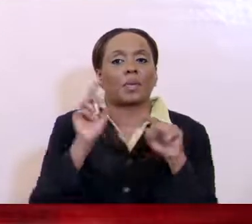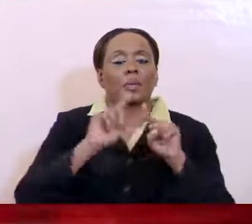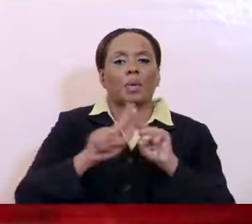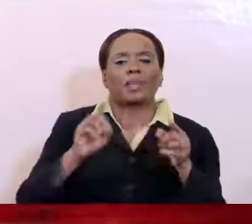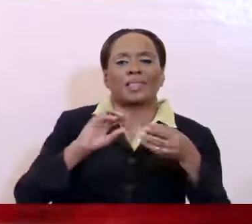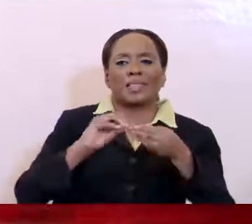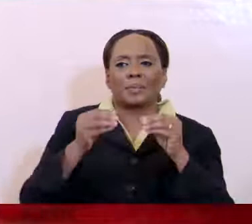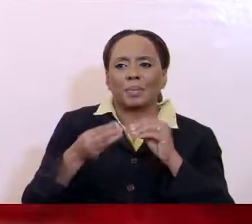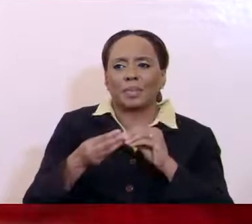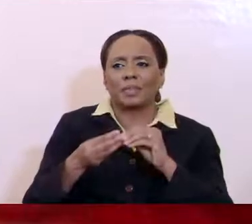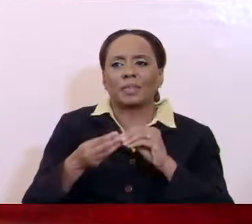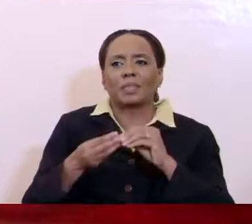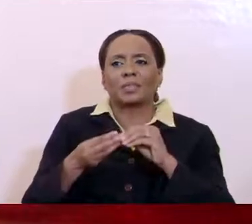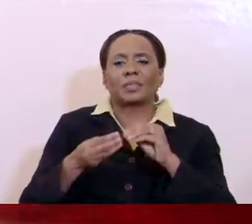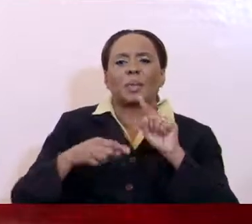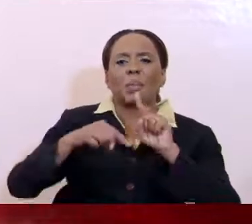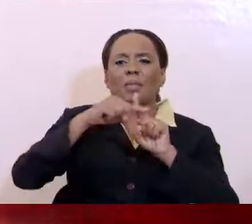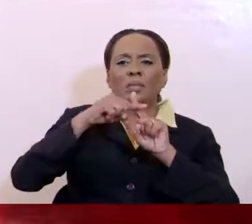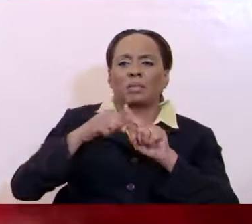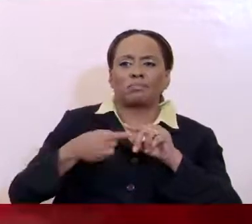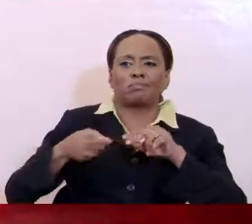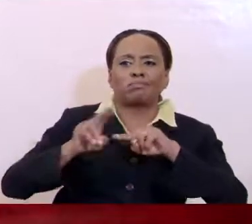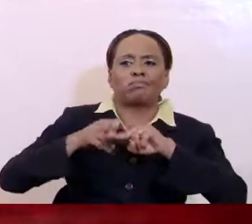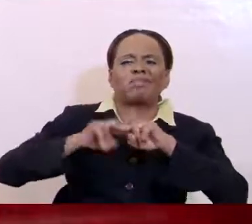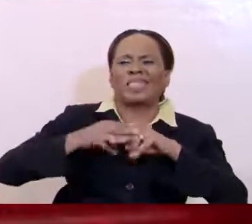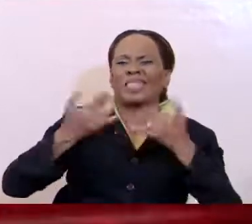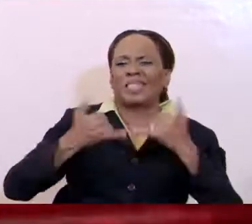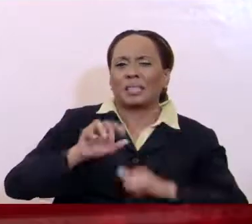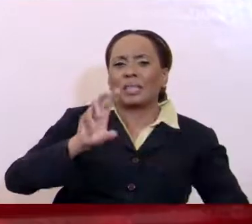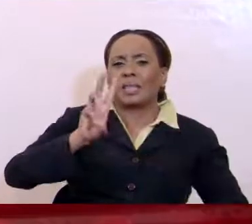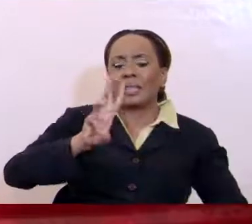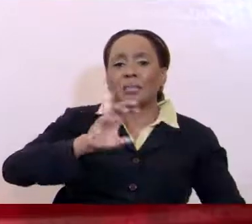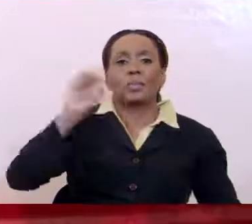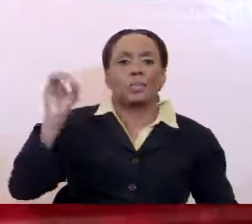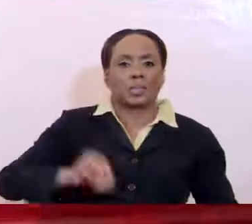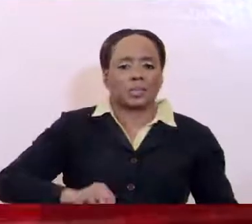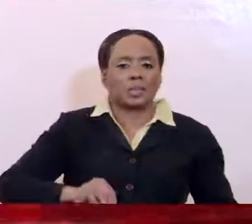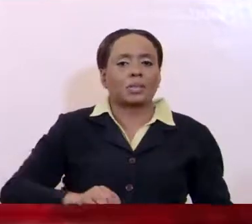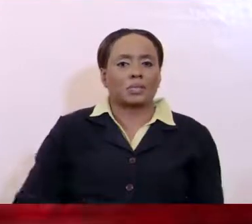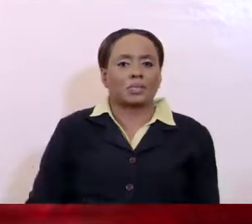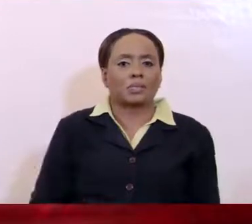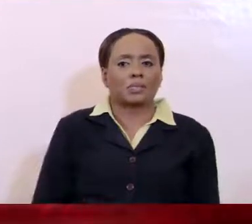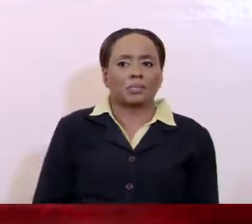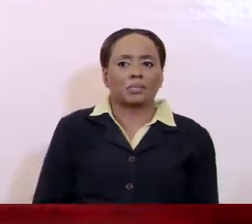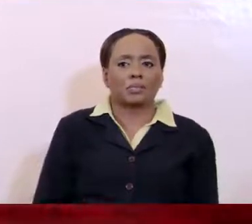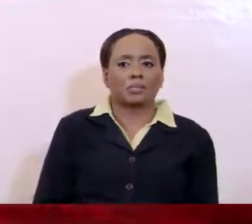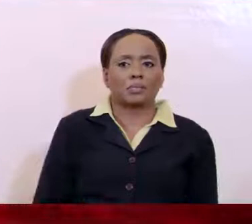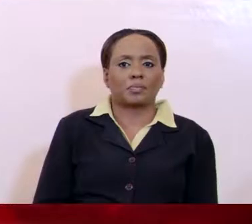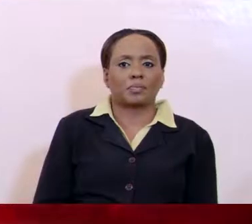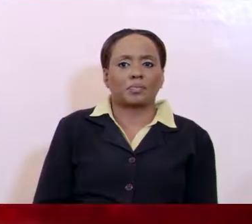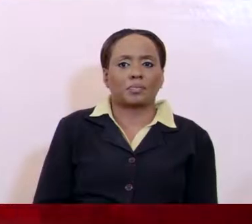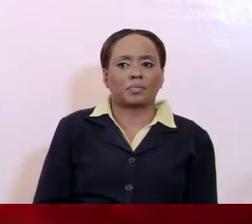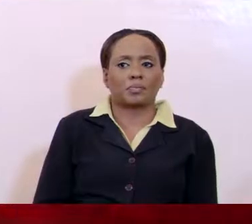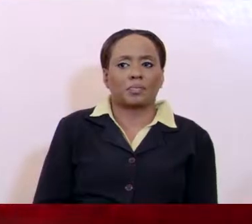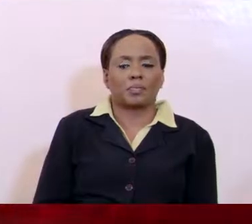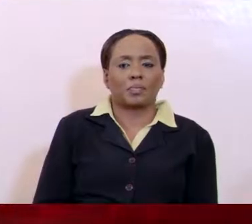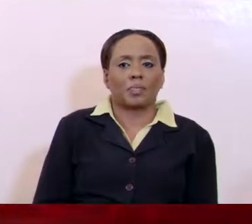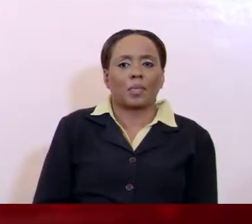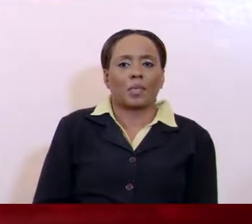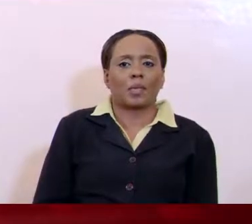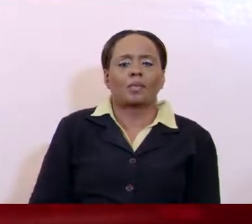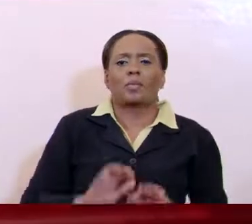The positivity rating as of today was still at 6%. Now, how do you foresee us getting the numbers